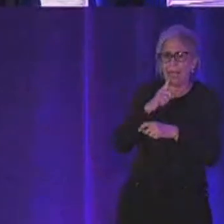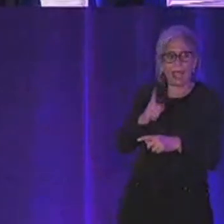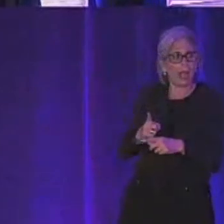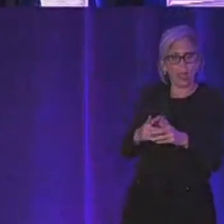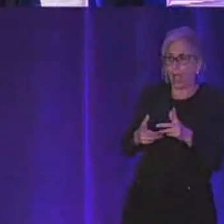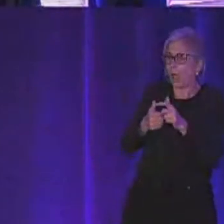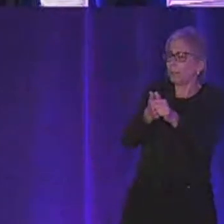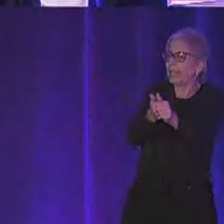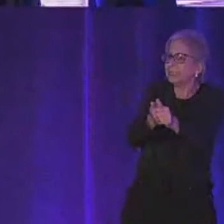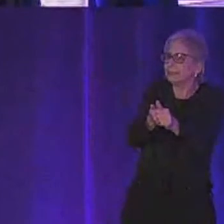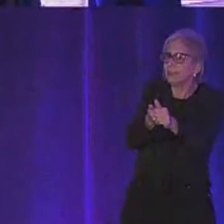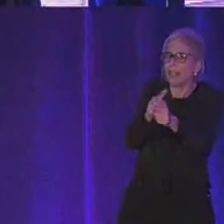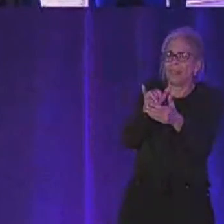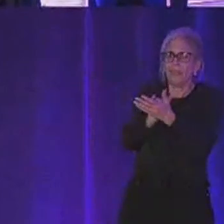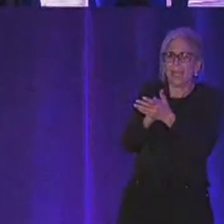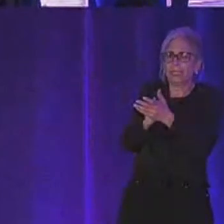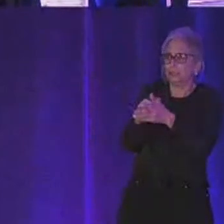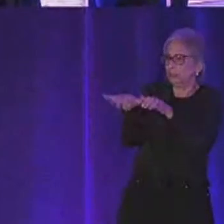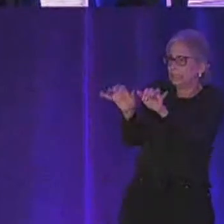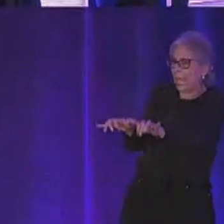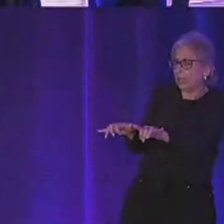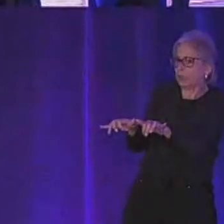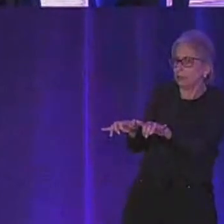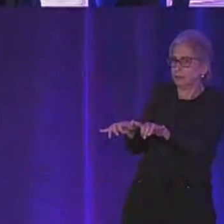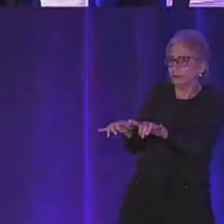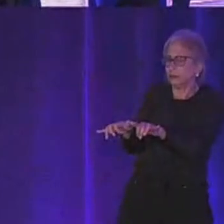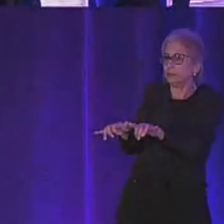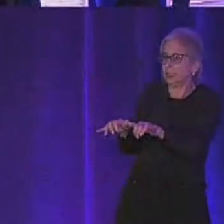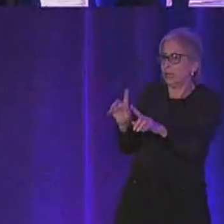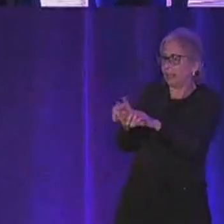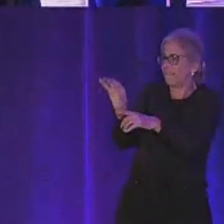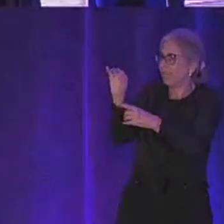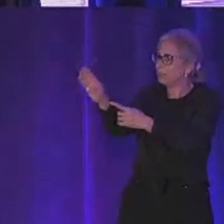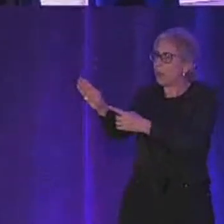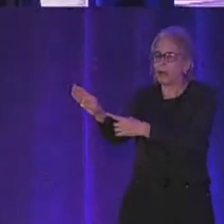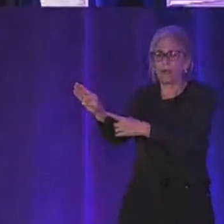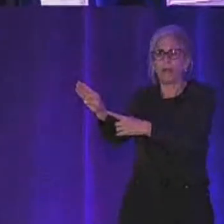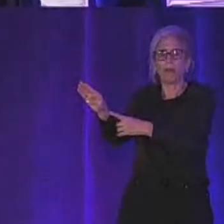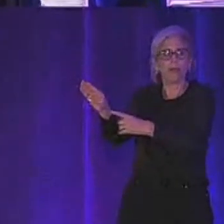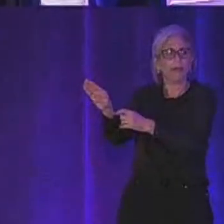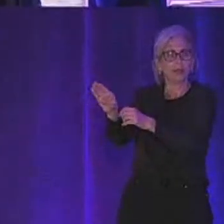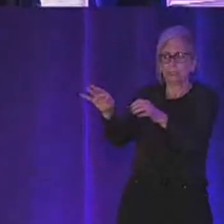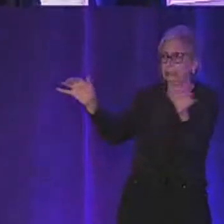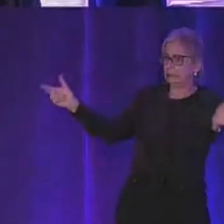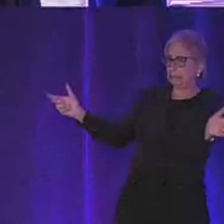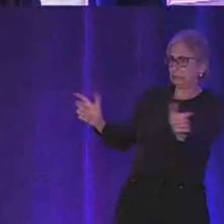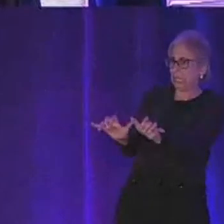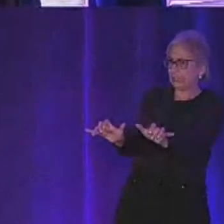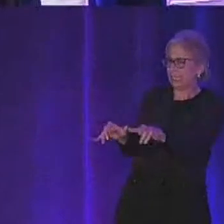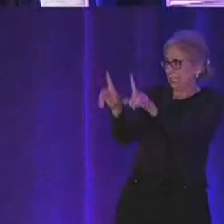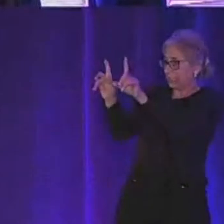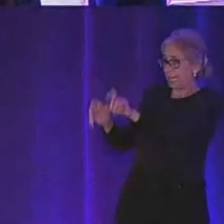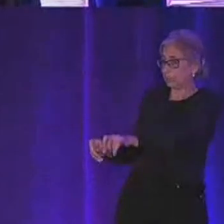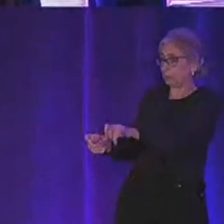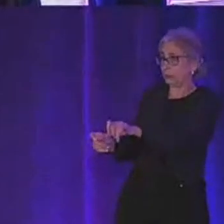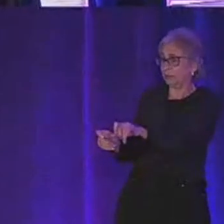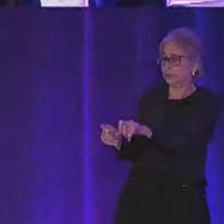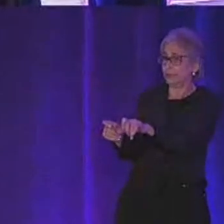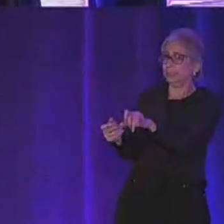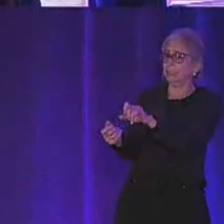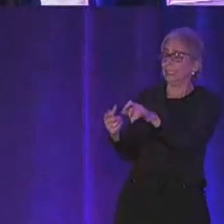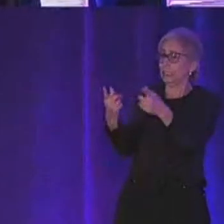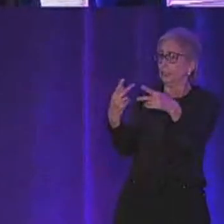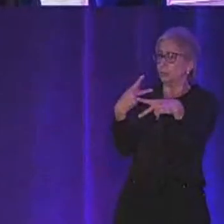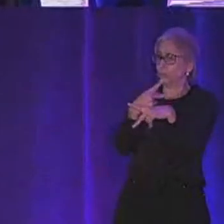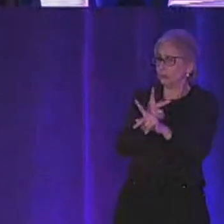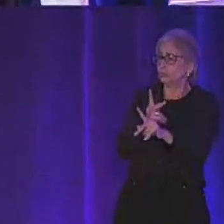updates in a way that is scalable at the scale of then Facebook, and in a way that is testable and reproducible is not